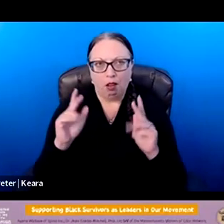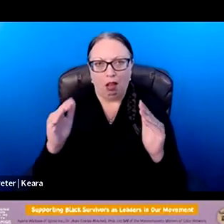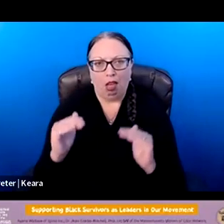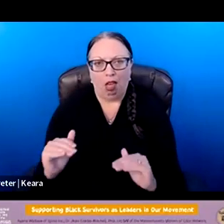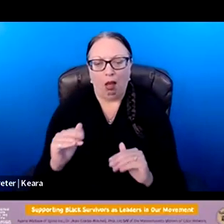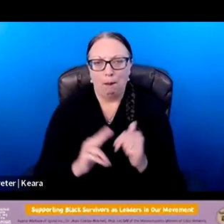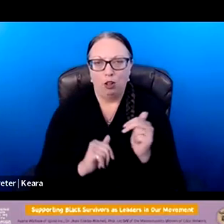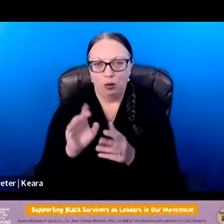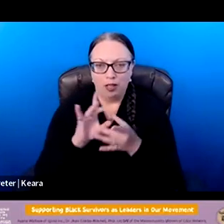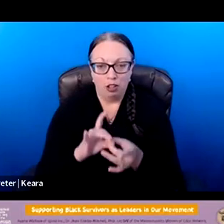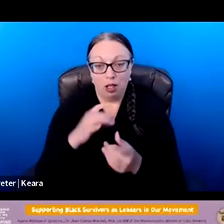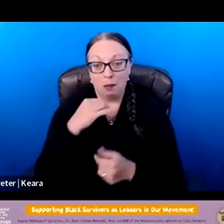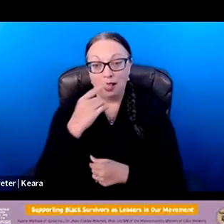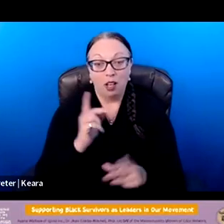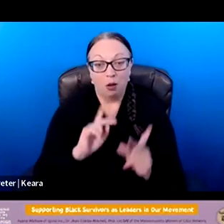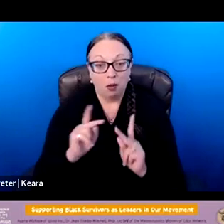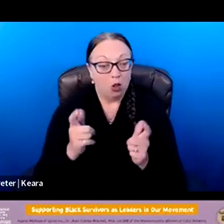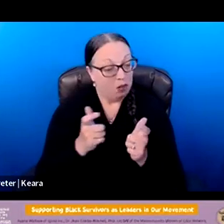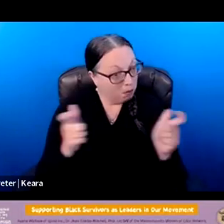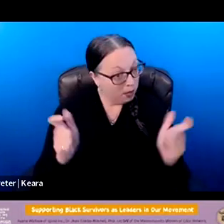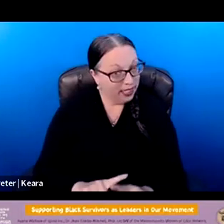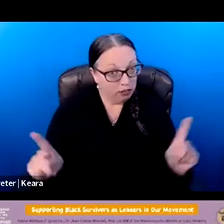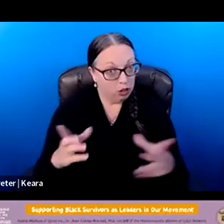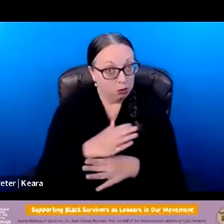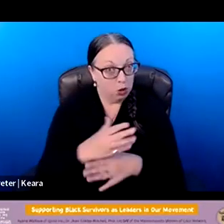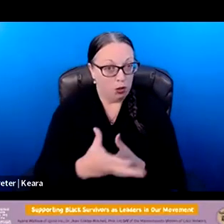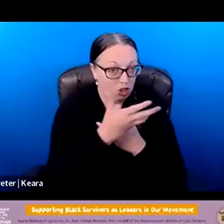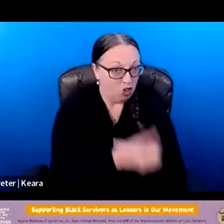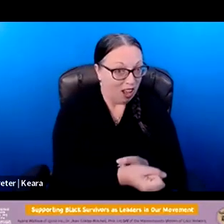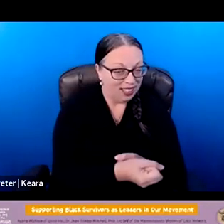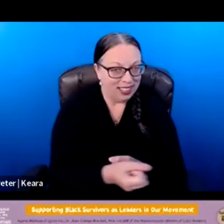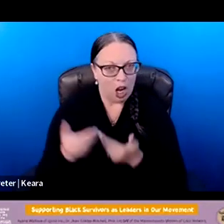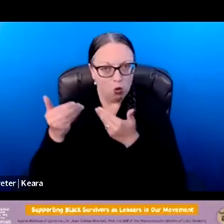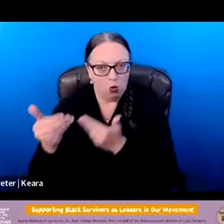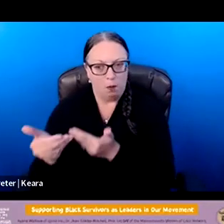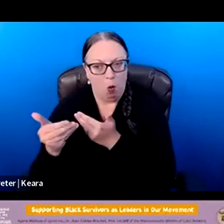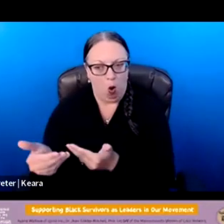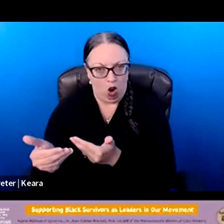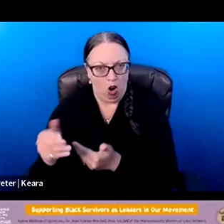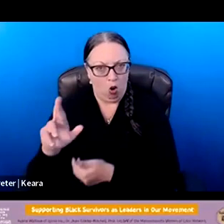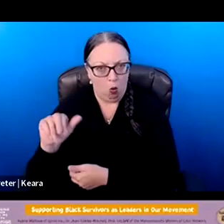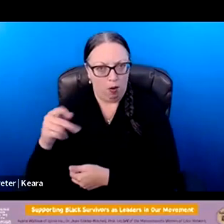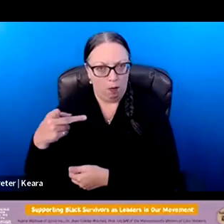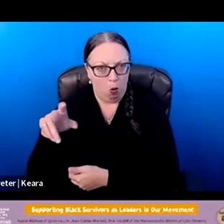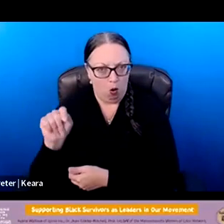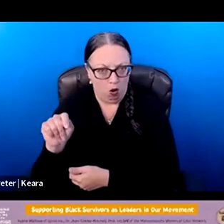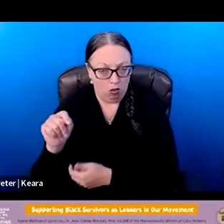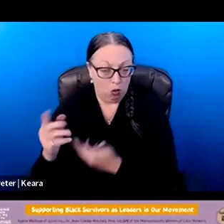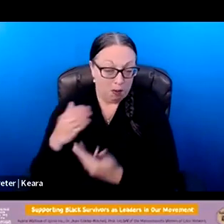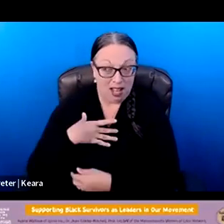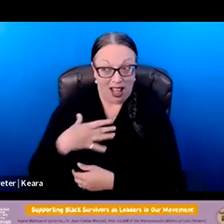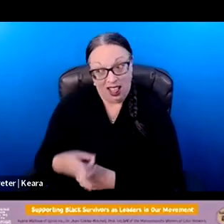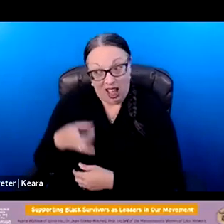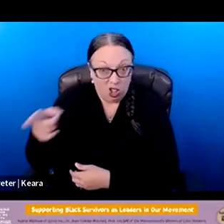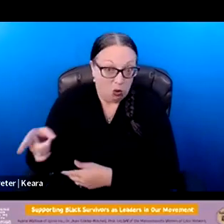big difference between trust and rapport. I might have a great rapport with you and I like you as a person, but that does not mean I trust you with my